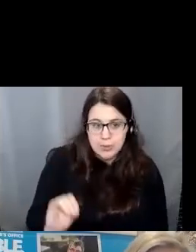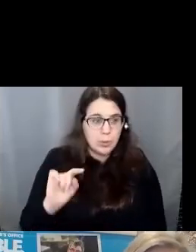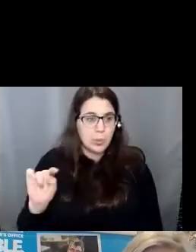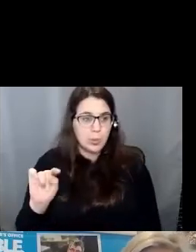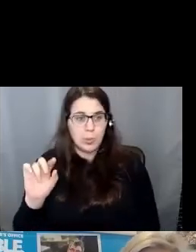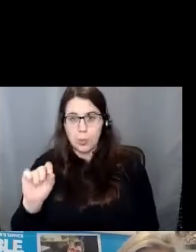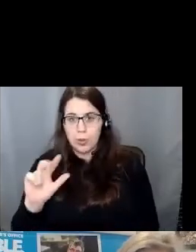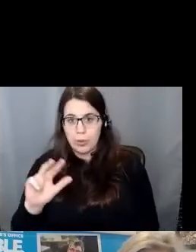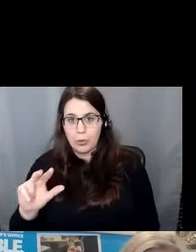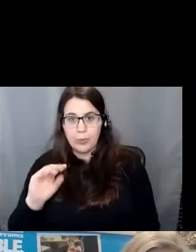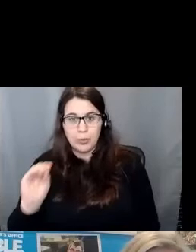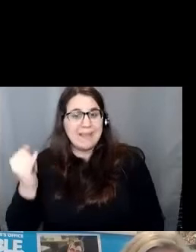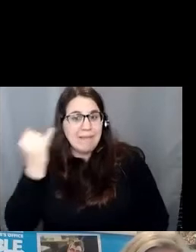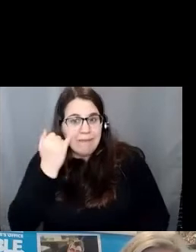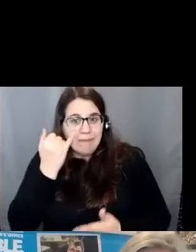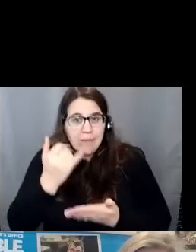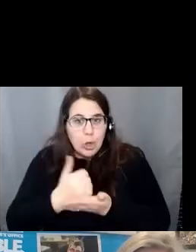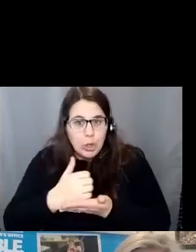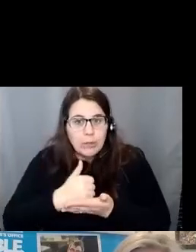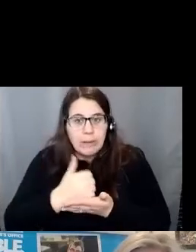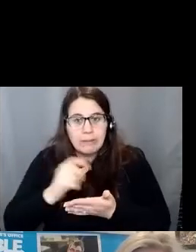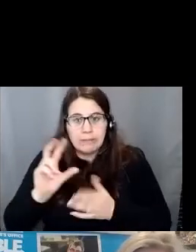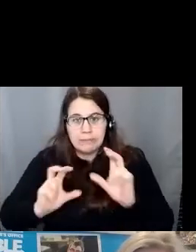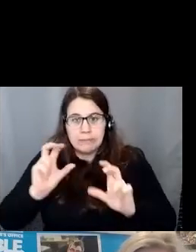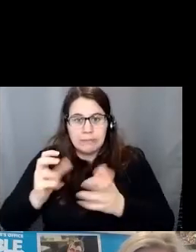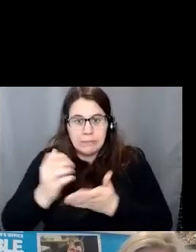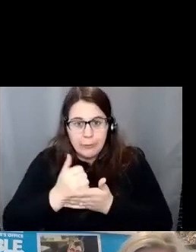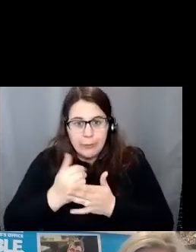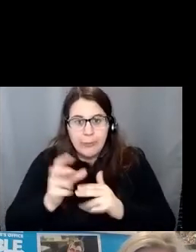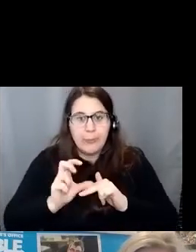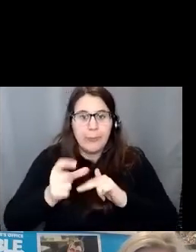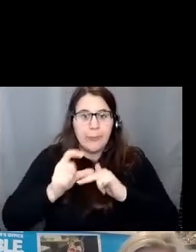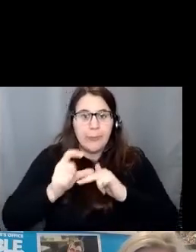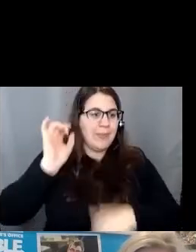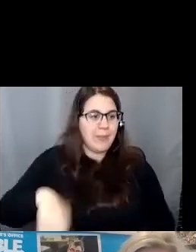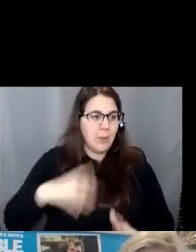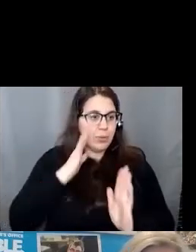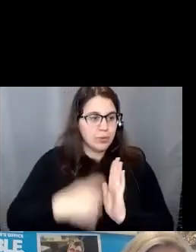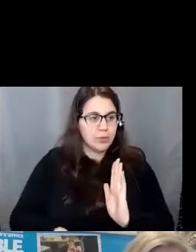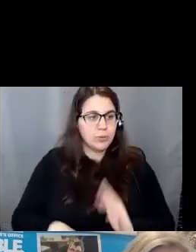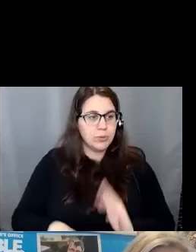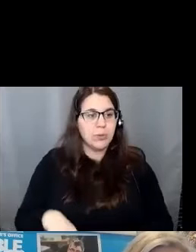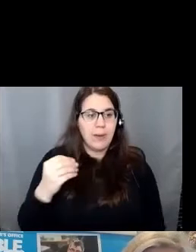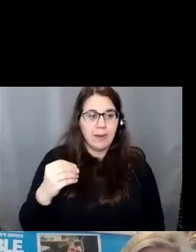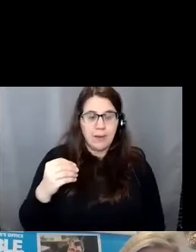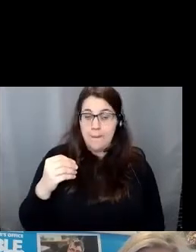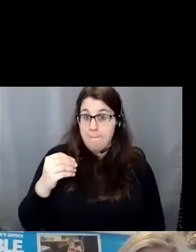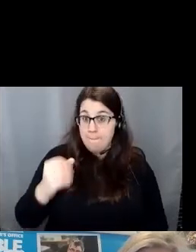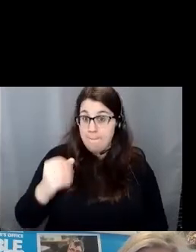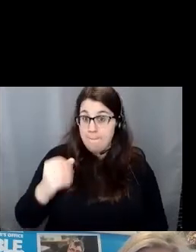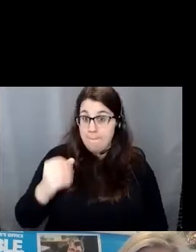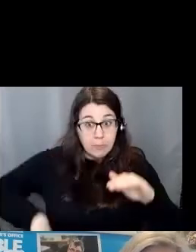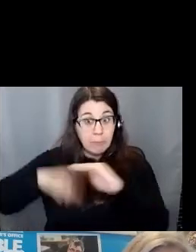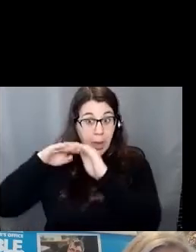portion of the investments. And then the maximum contribution amount into an ABLE account from any source is